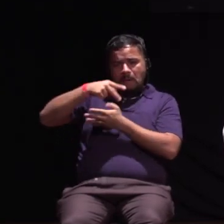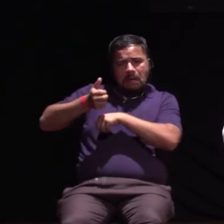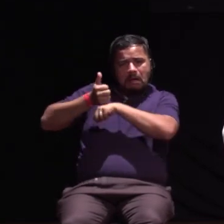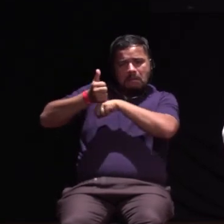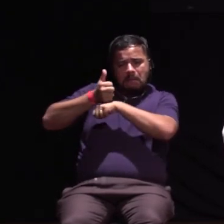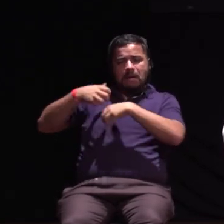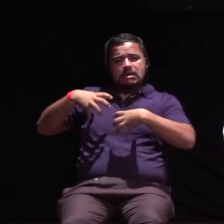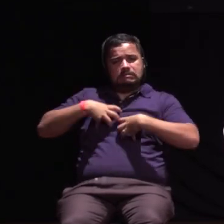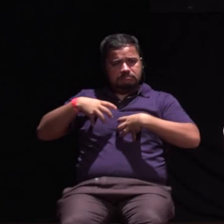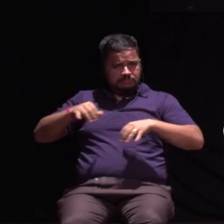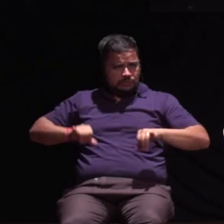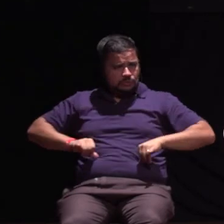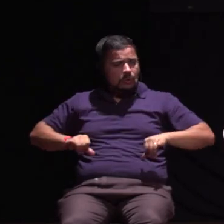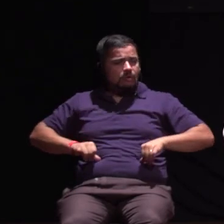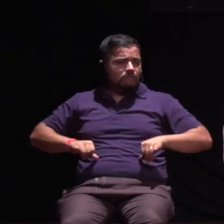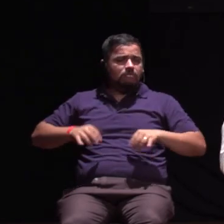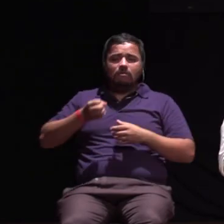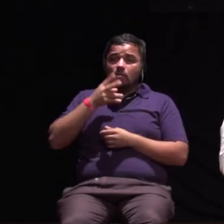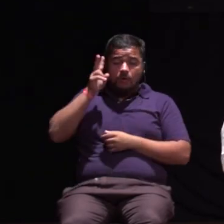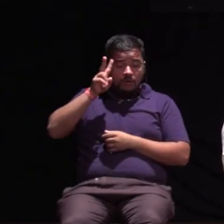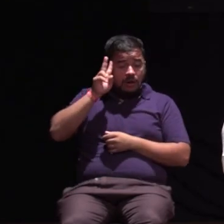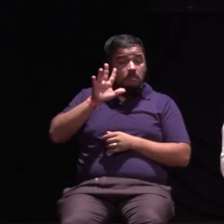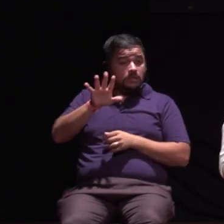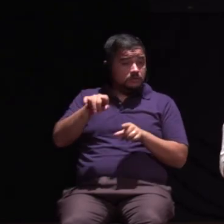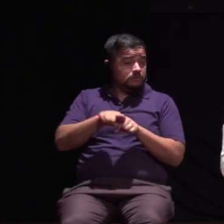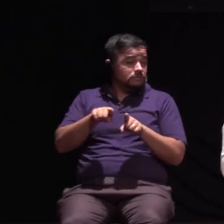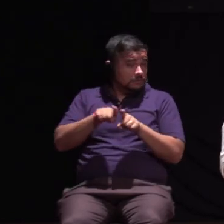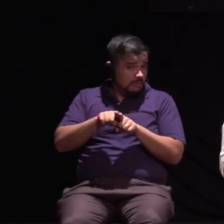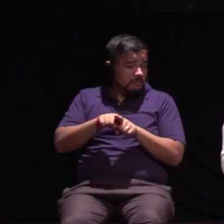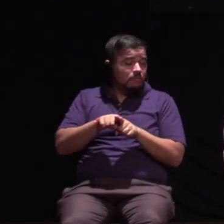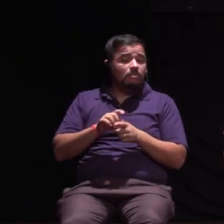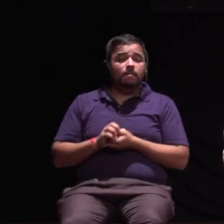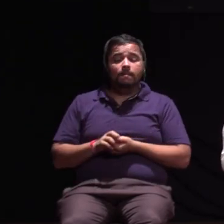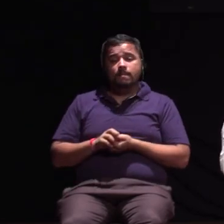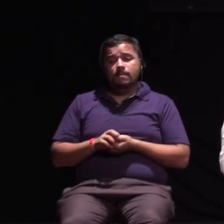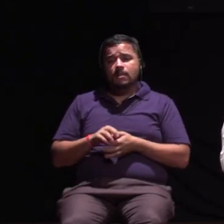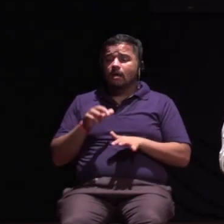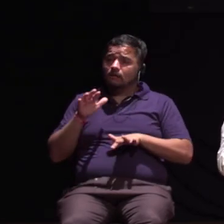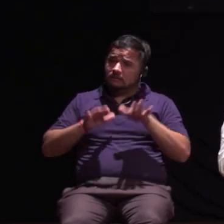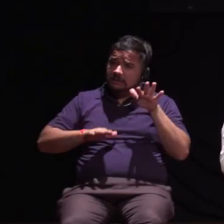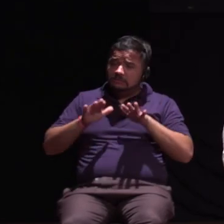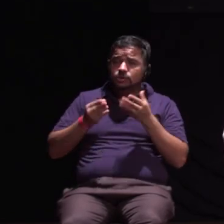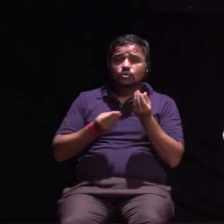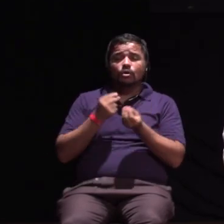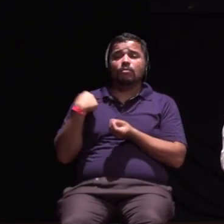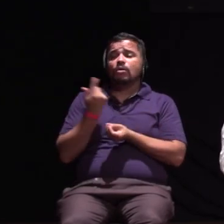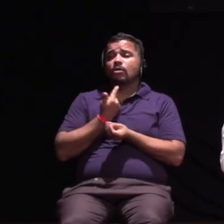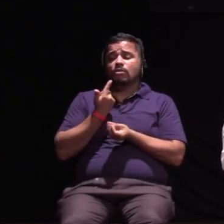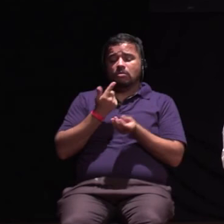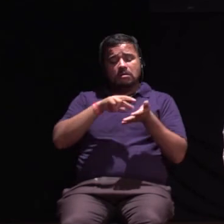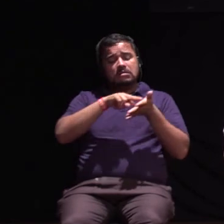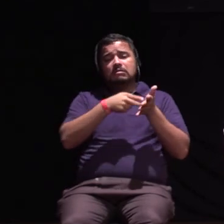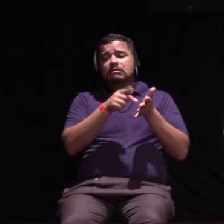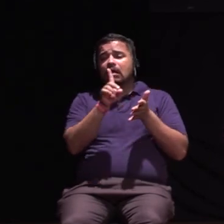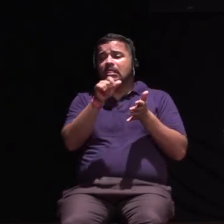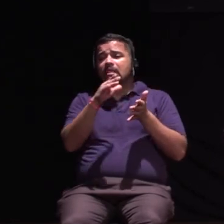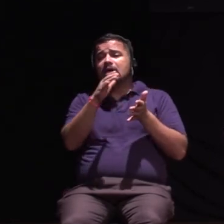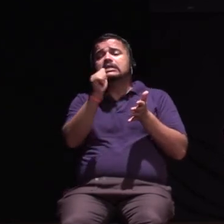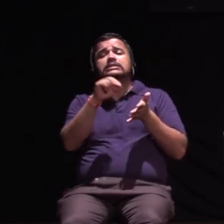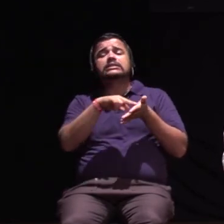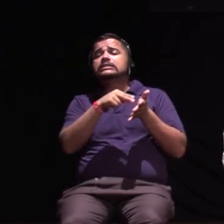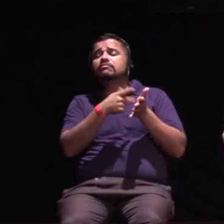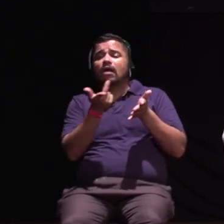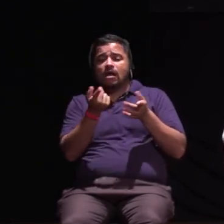of. Well, I guess it depends how you define dance. I know the great pieces that I could even do, just sit